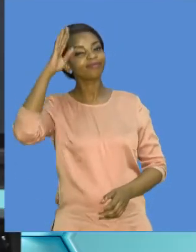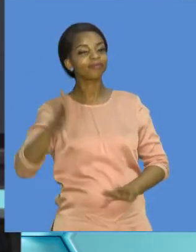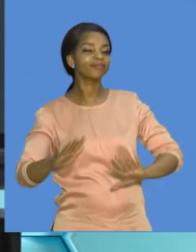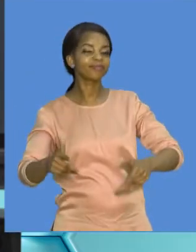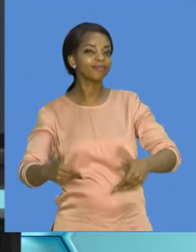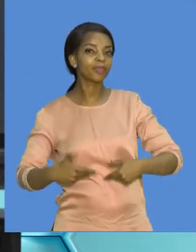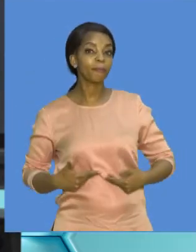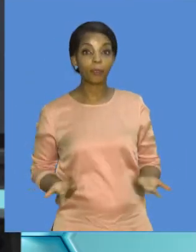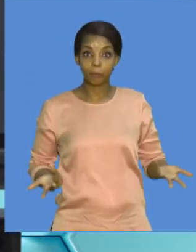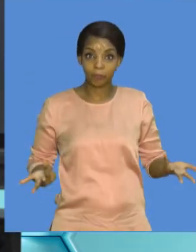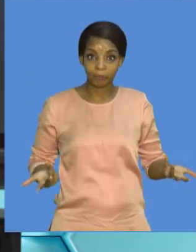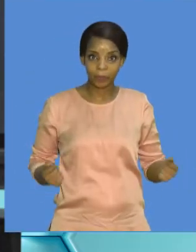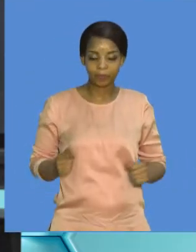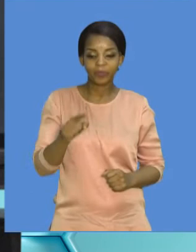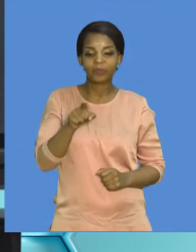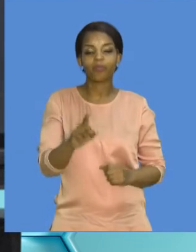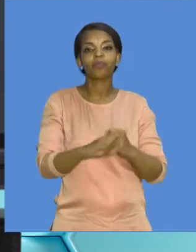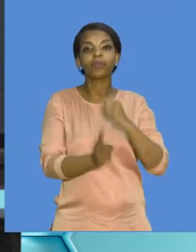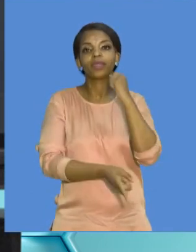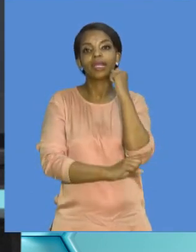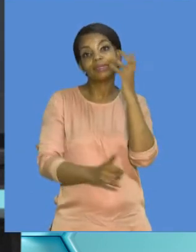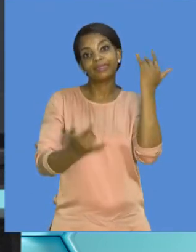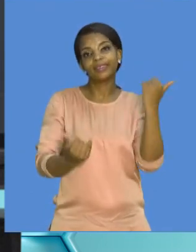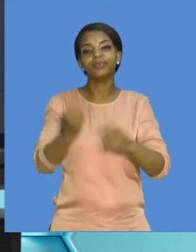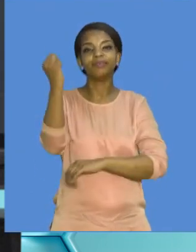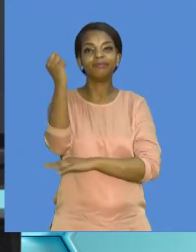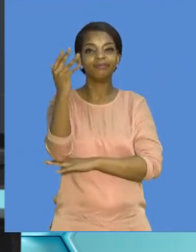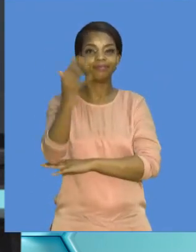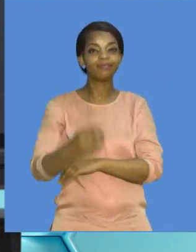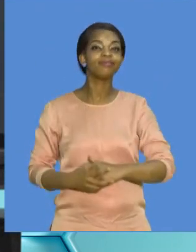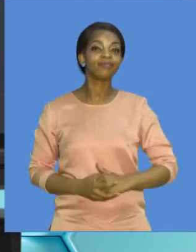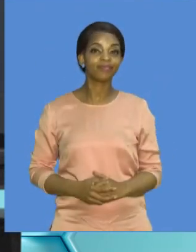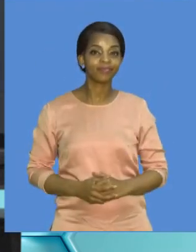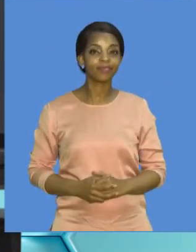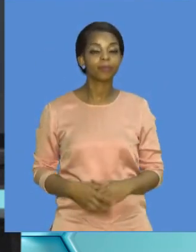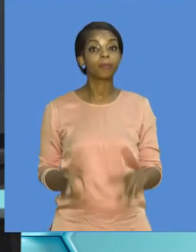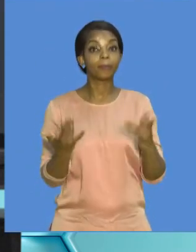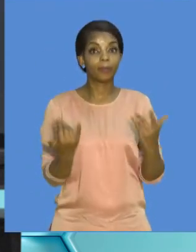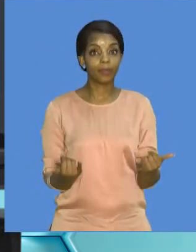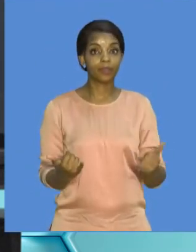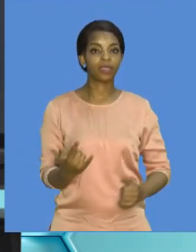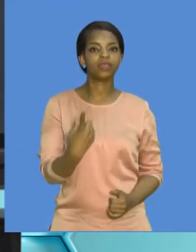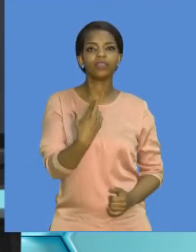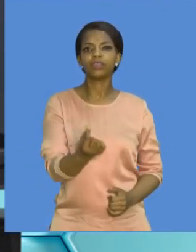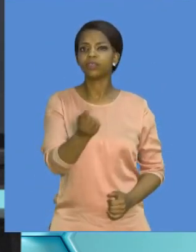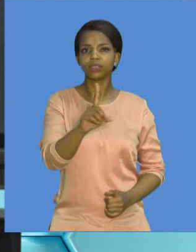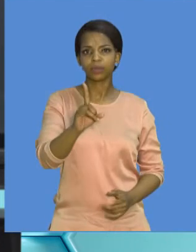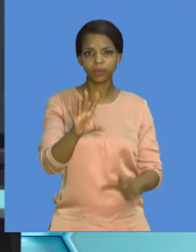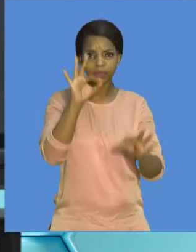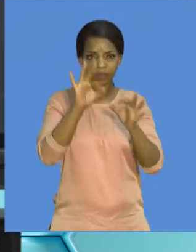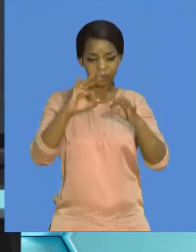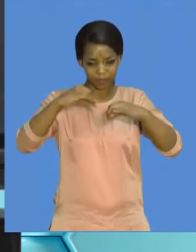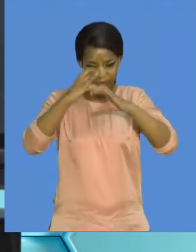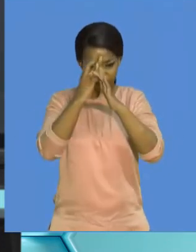Hi guys, welcome back. So this is our last segment for the show. We are going to now specifically talk